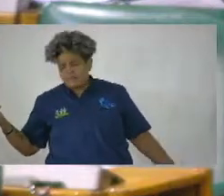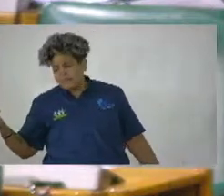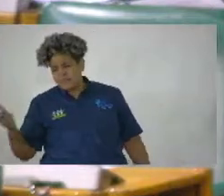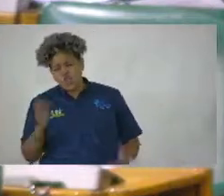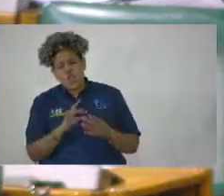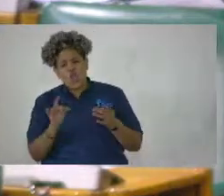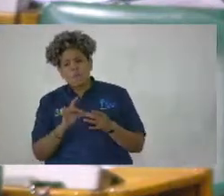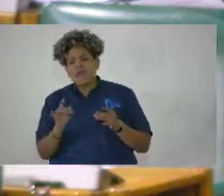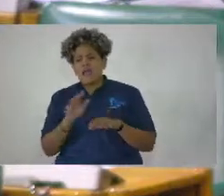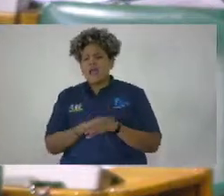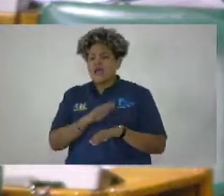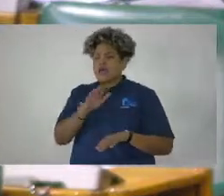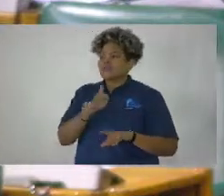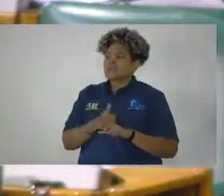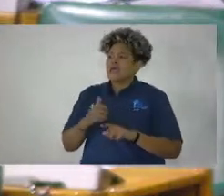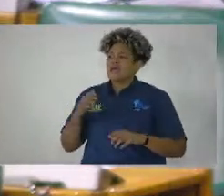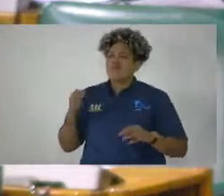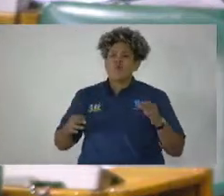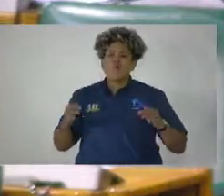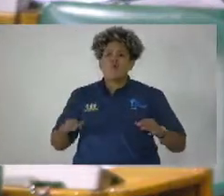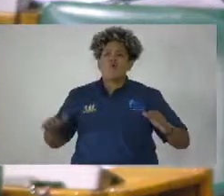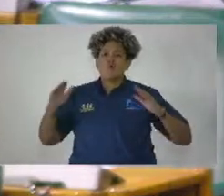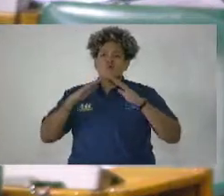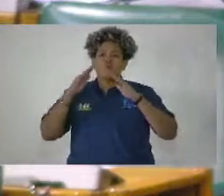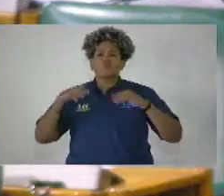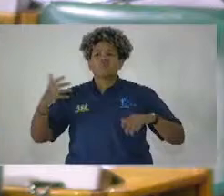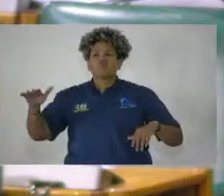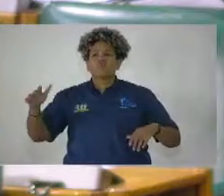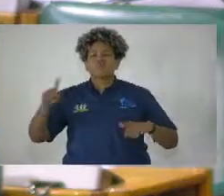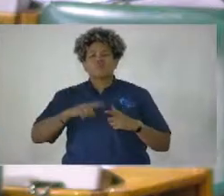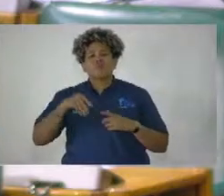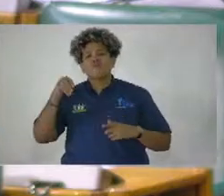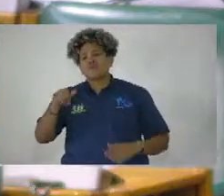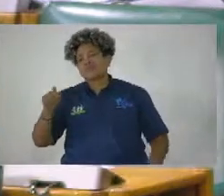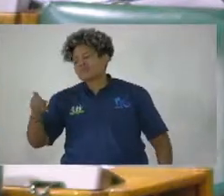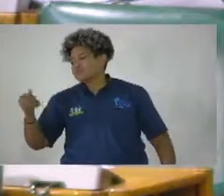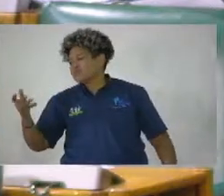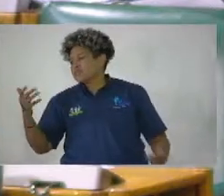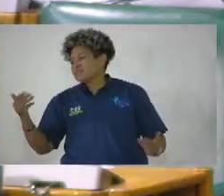commenting on courthouses and funding and so forth.